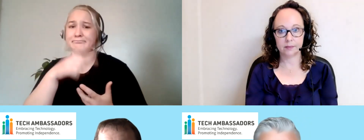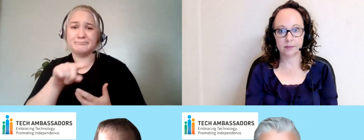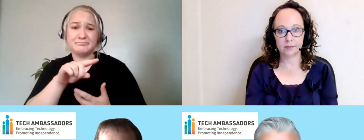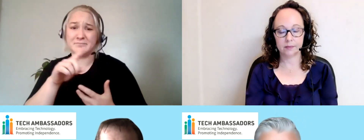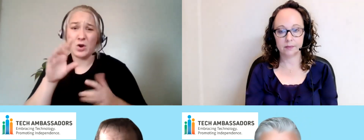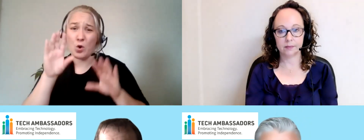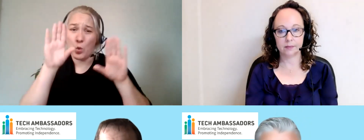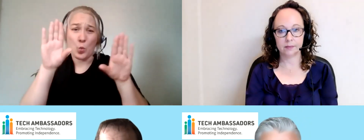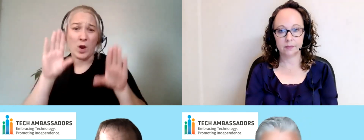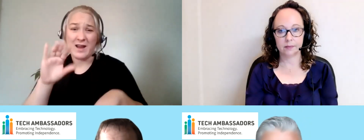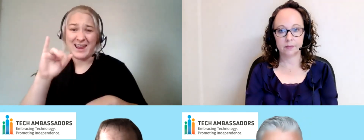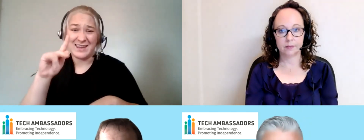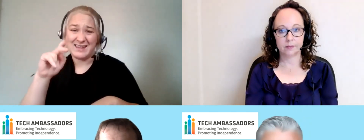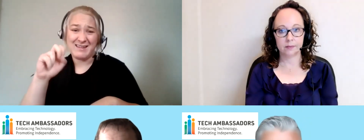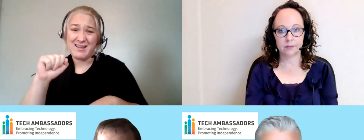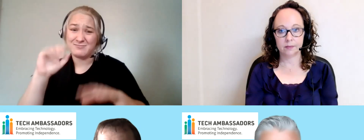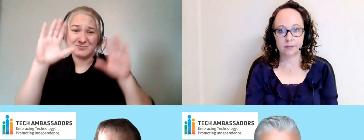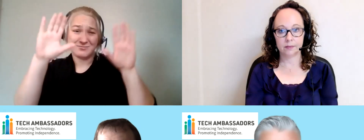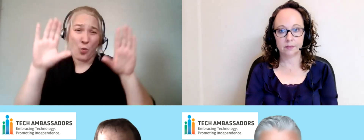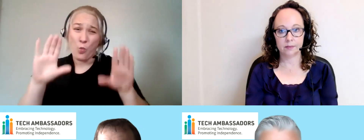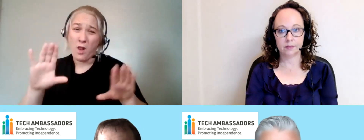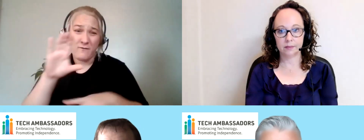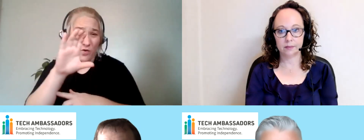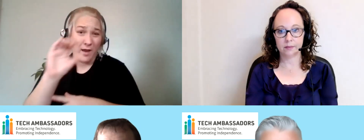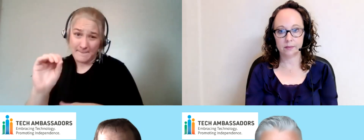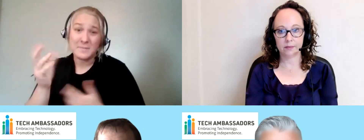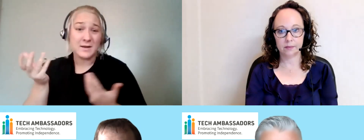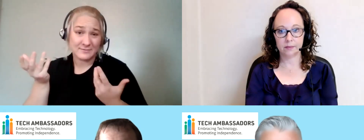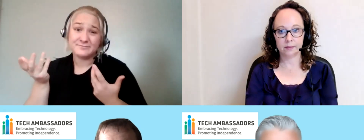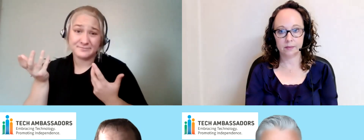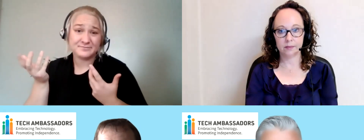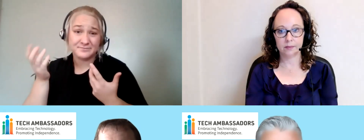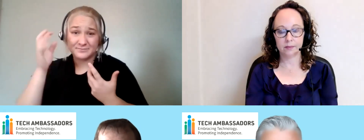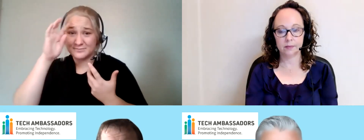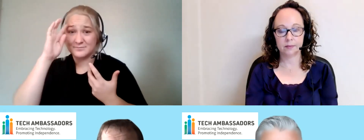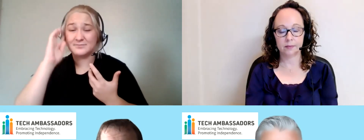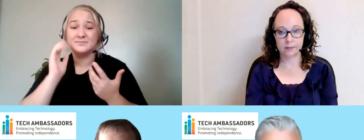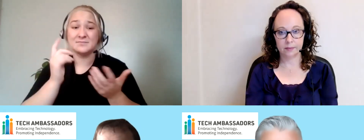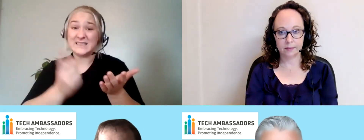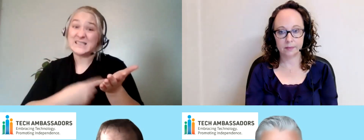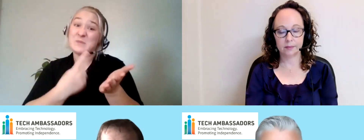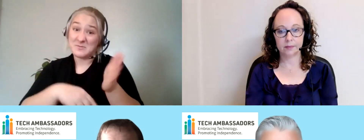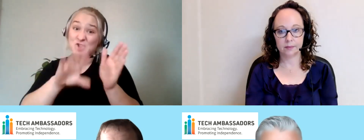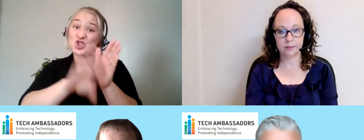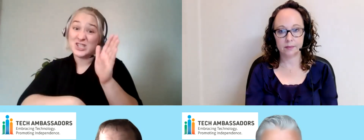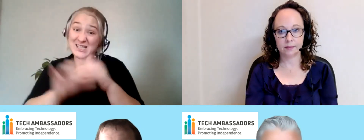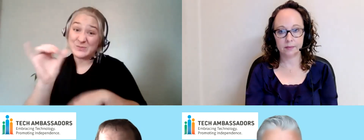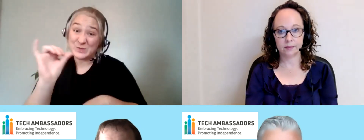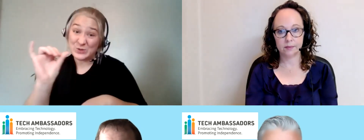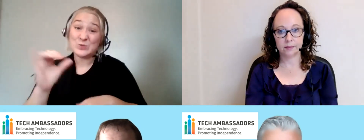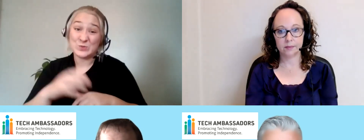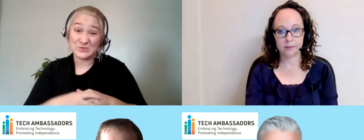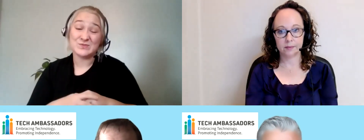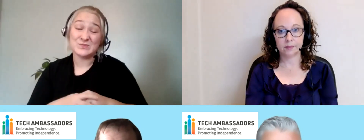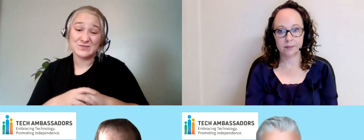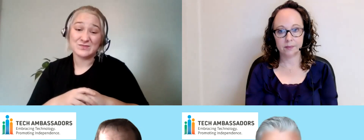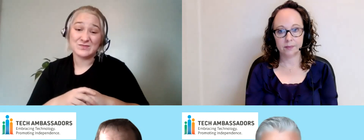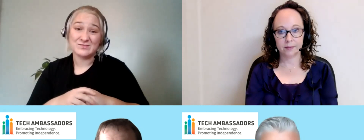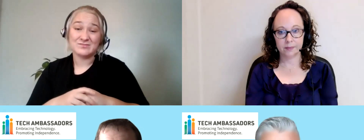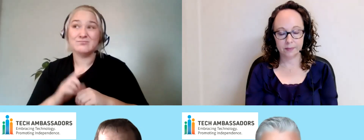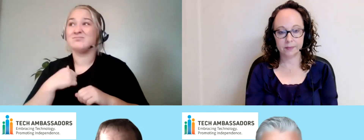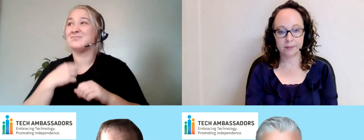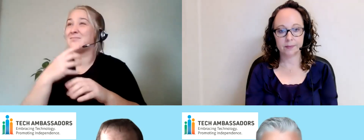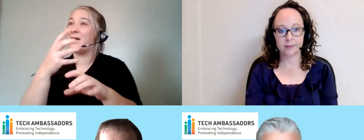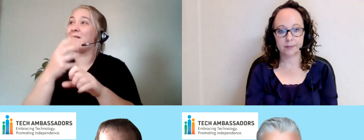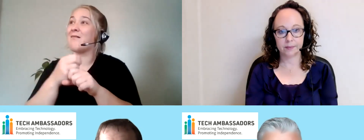wonderful company, and sometimes a cheap company. I got